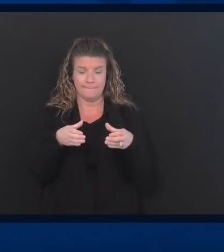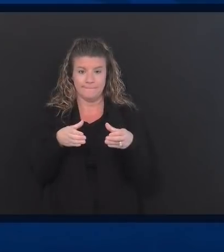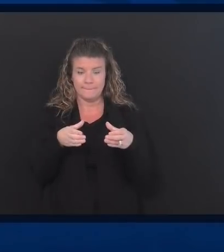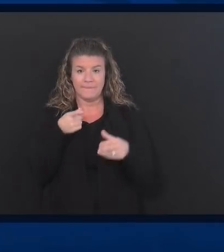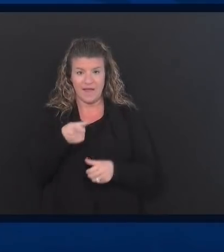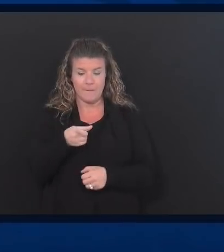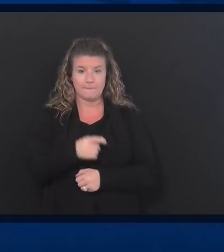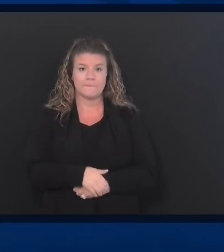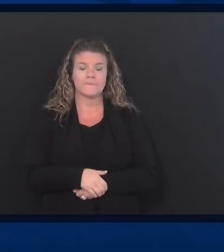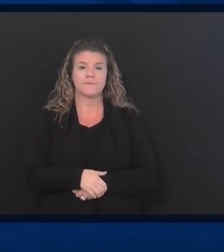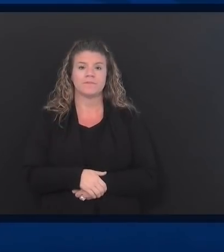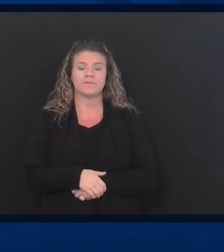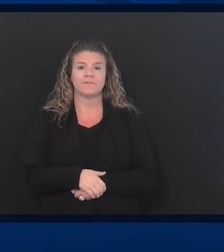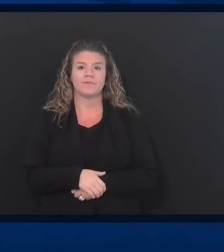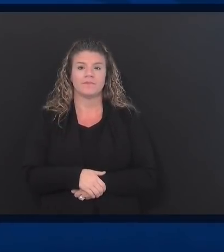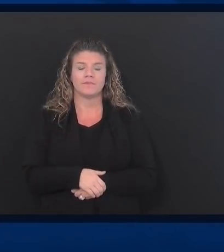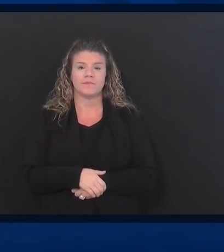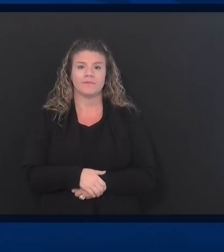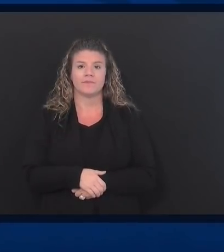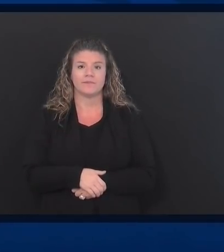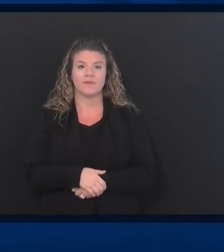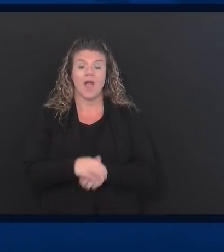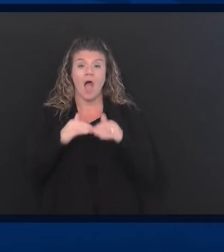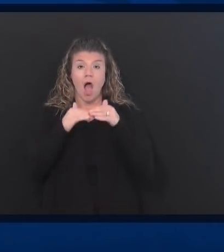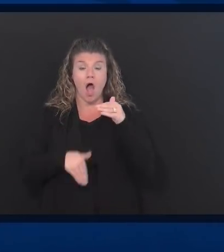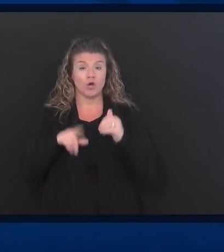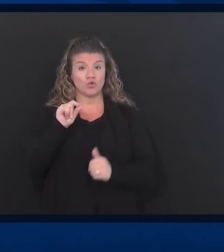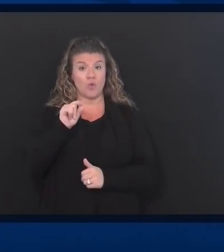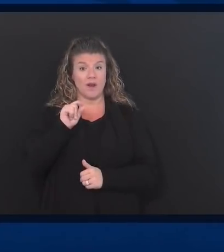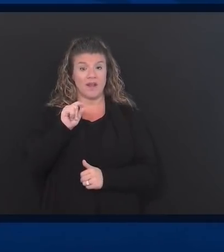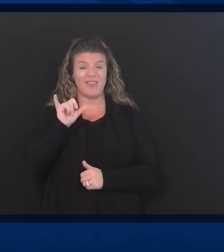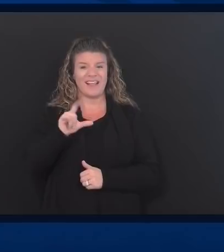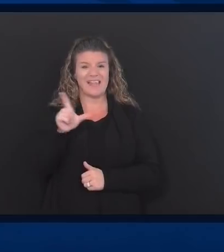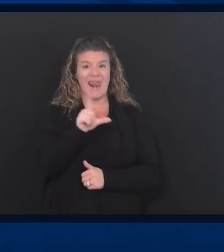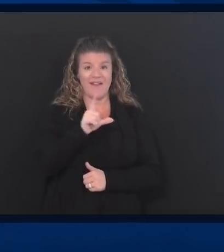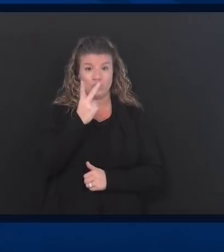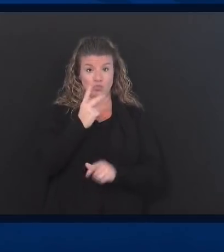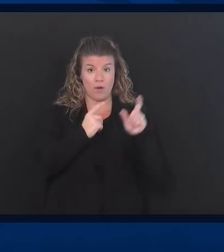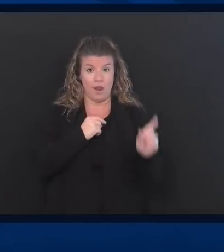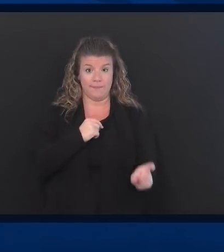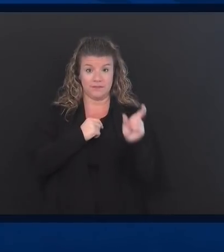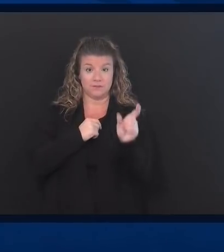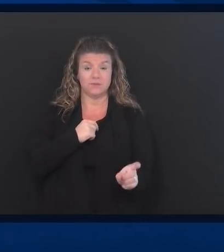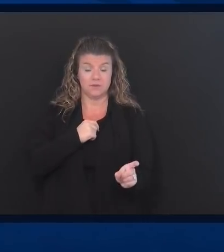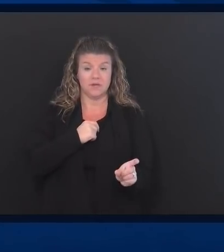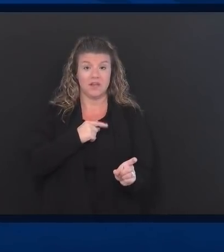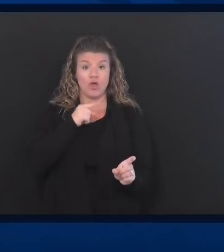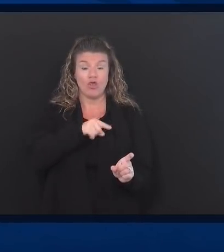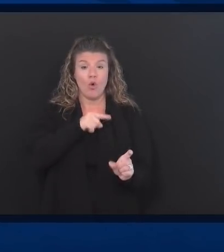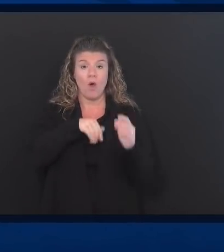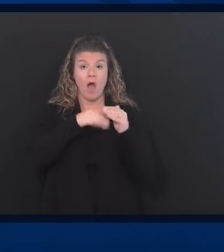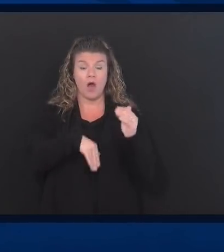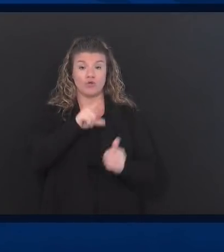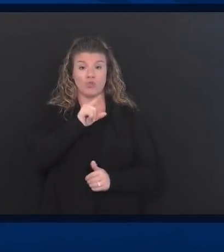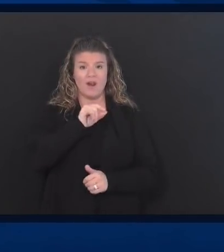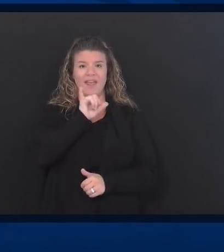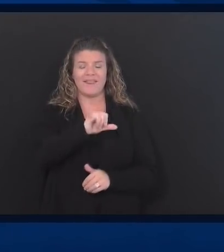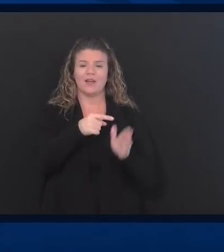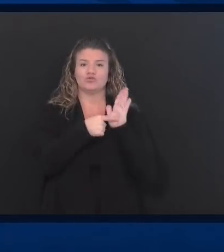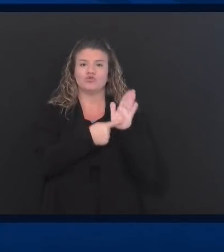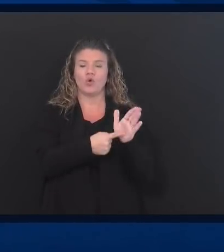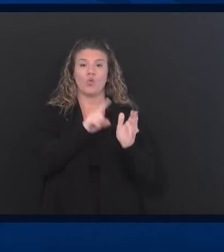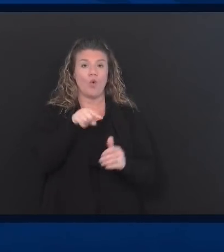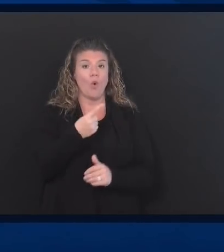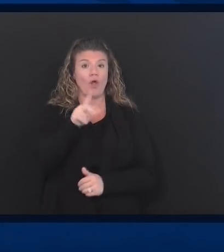there. And then if you look at the under 20, which is the left two columns, that actually reflects that